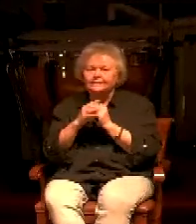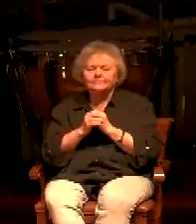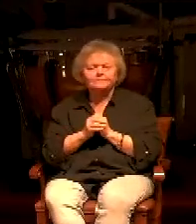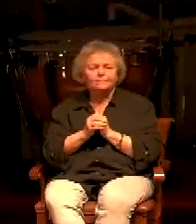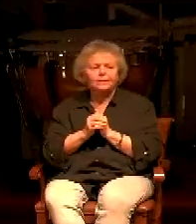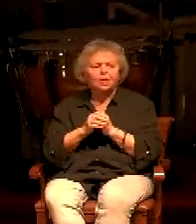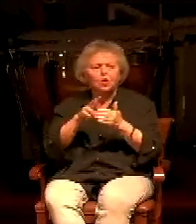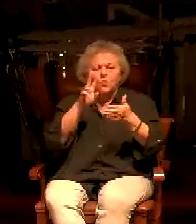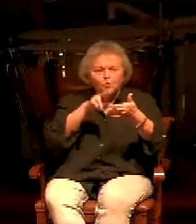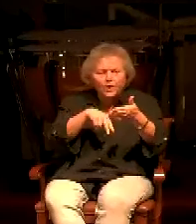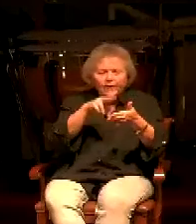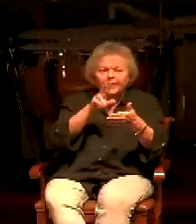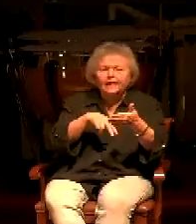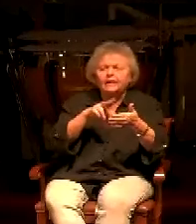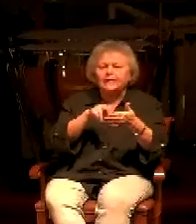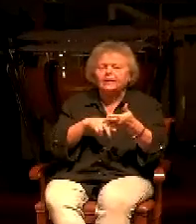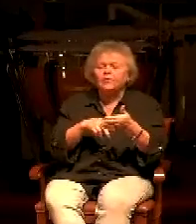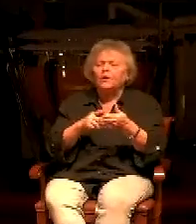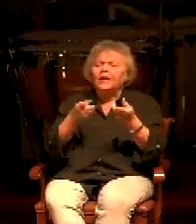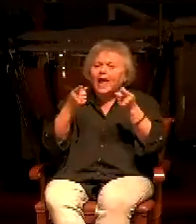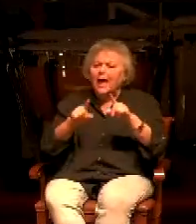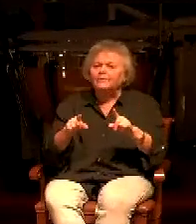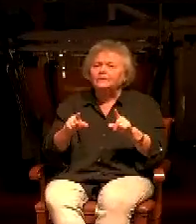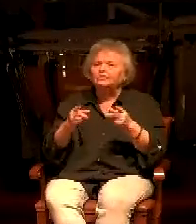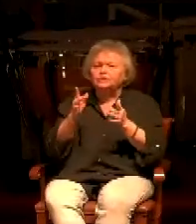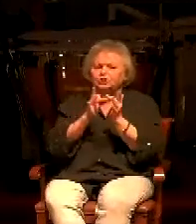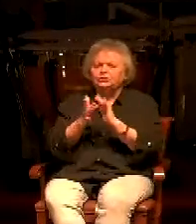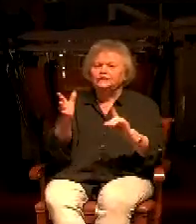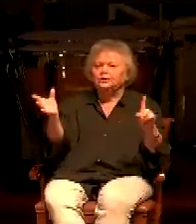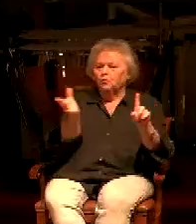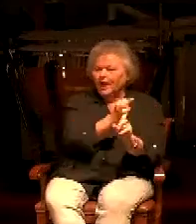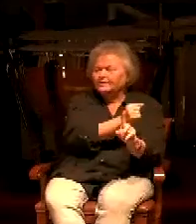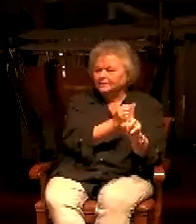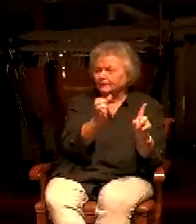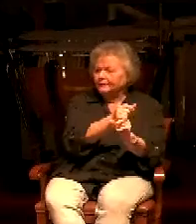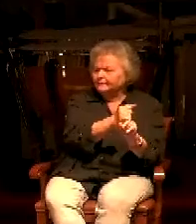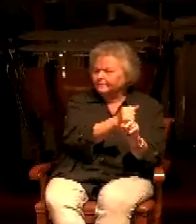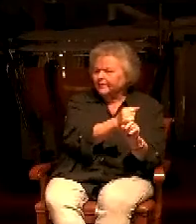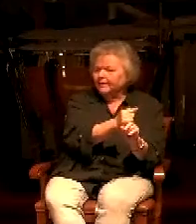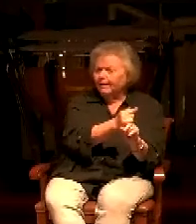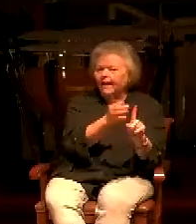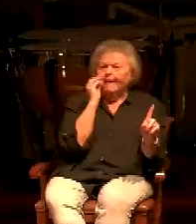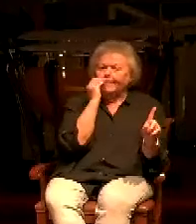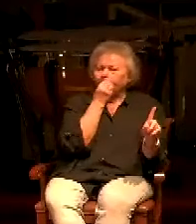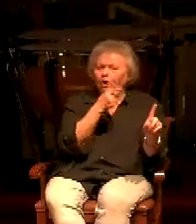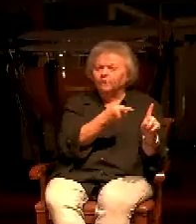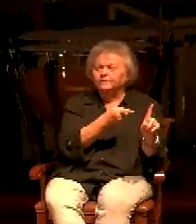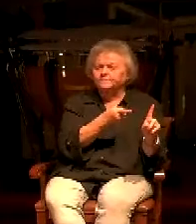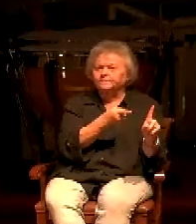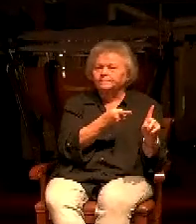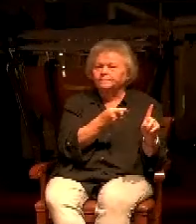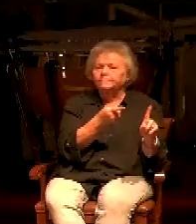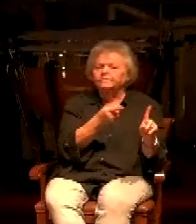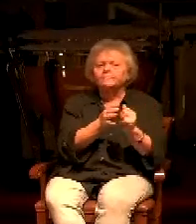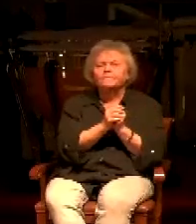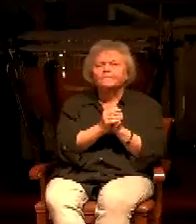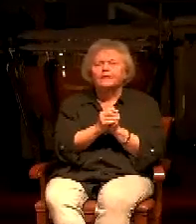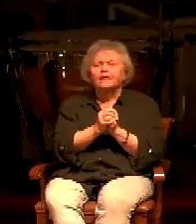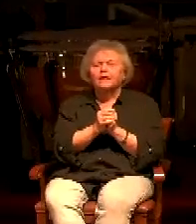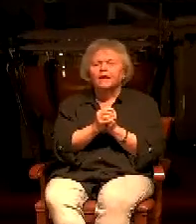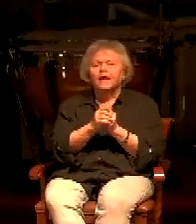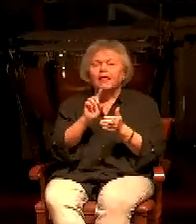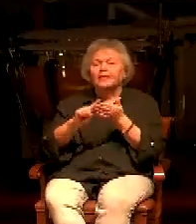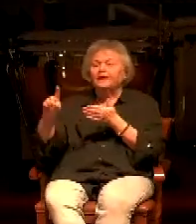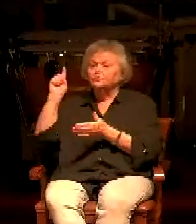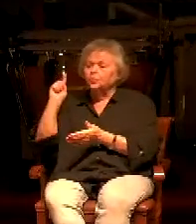happens after Jesus is arrested in the garden. Now, just by way of catching you up or reminding you, last week we began in chapter 18 of